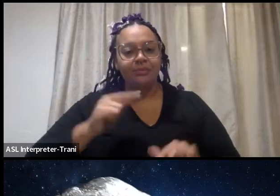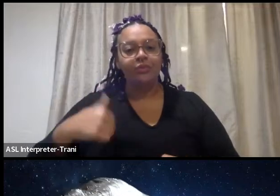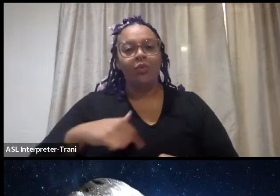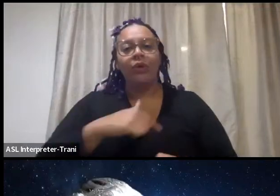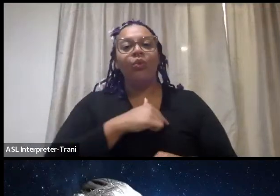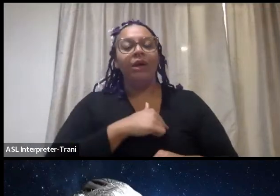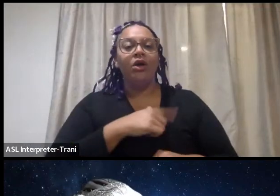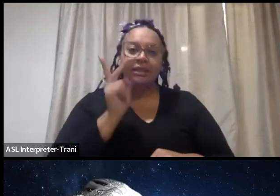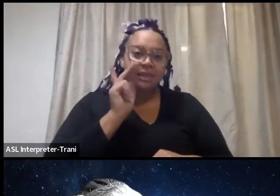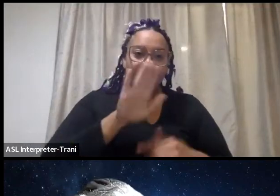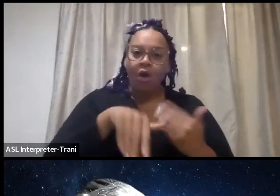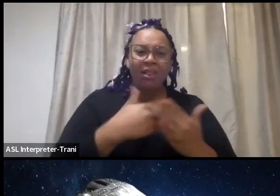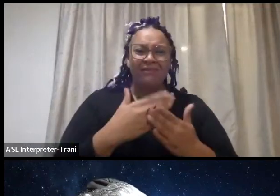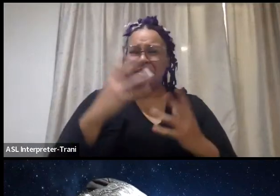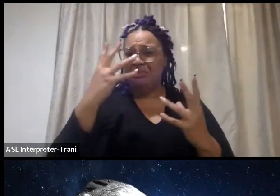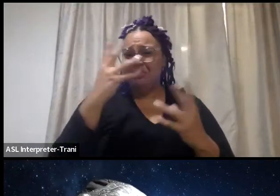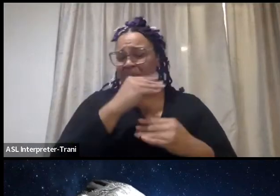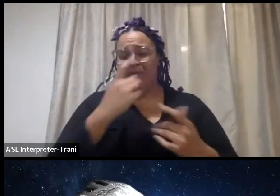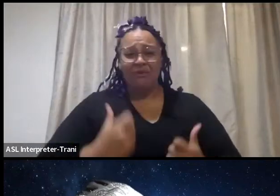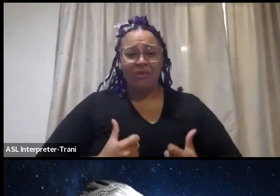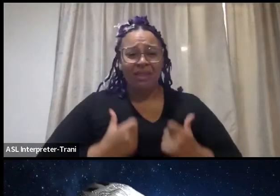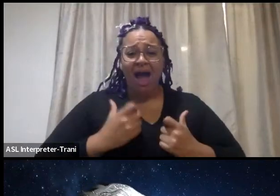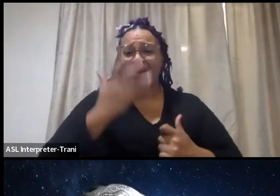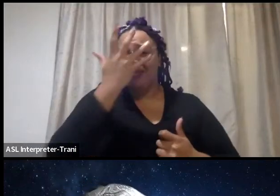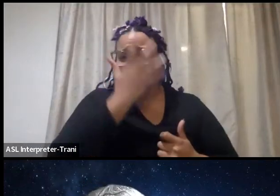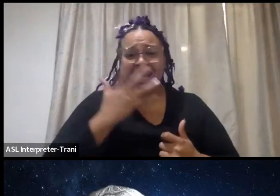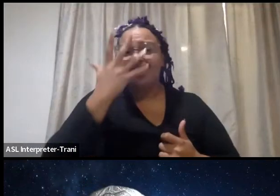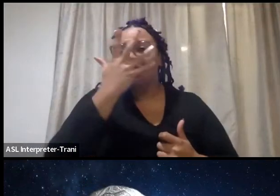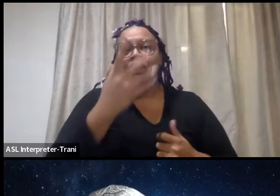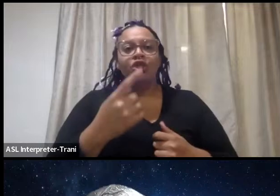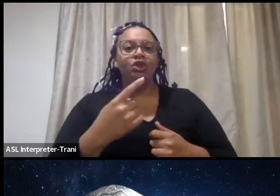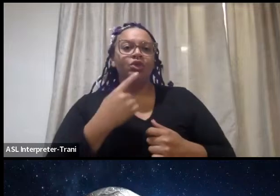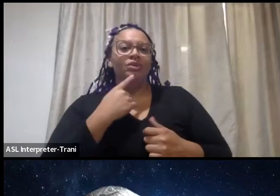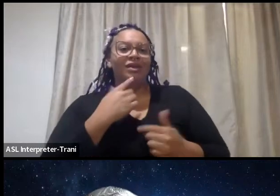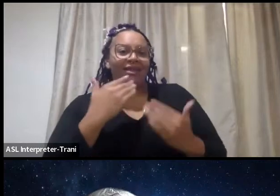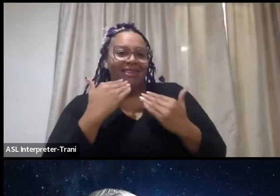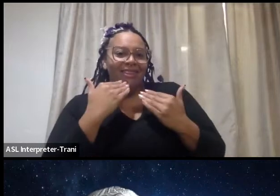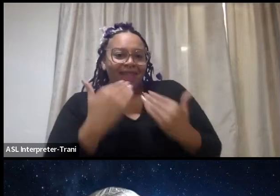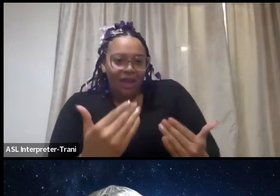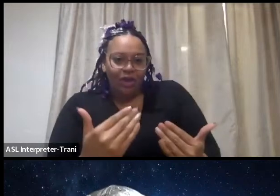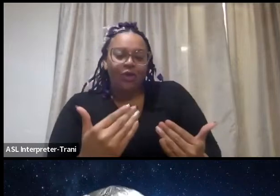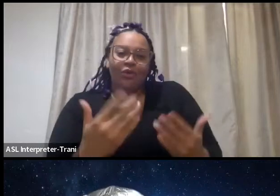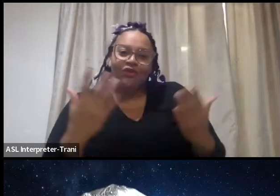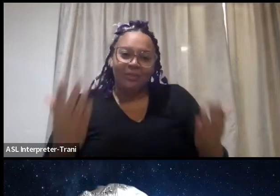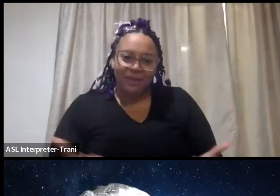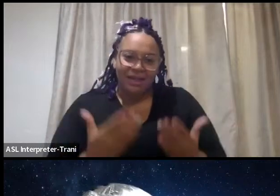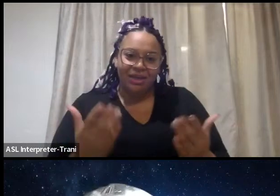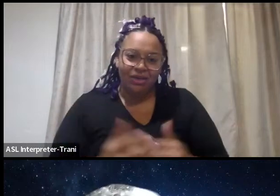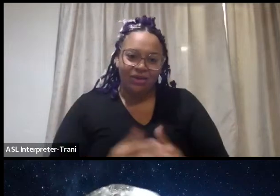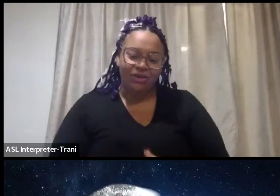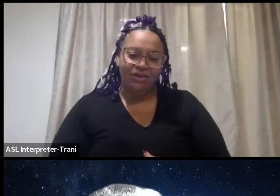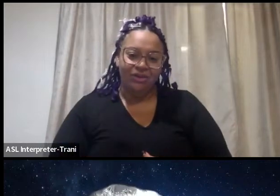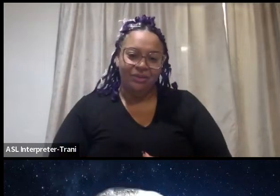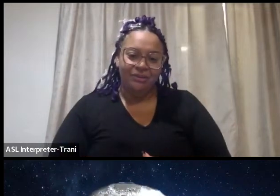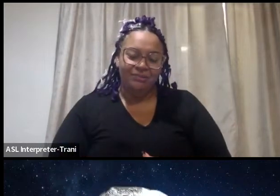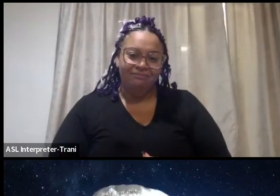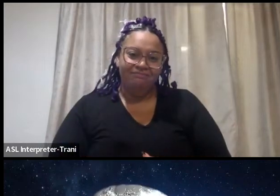beautiful lives is to just say thank you for being here, you